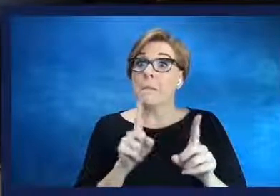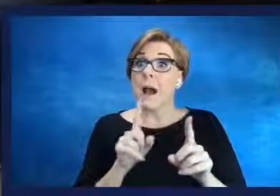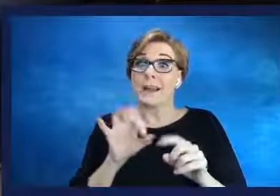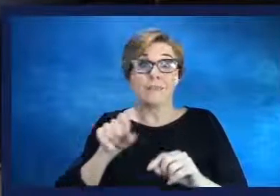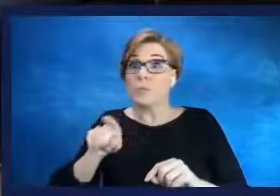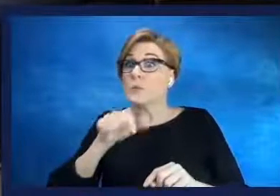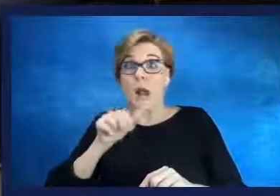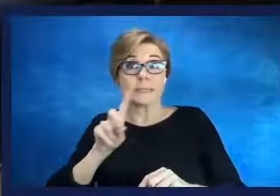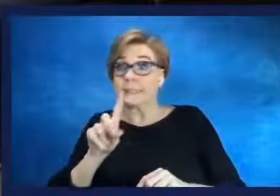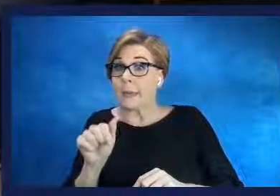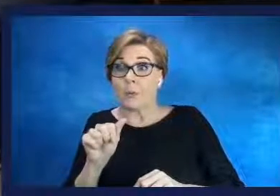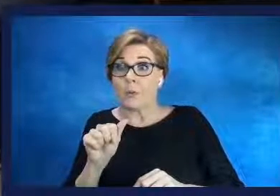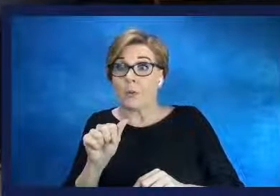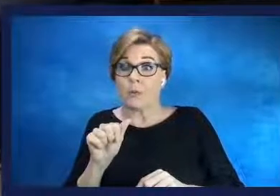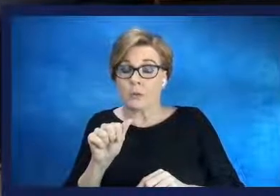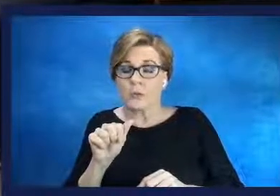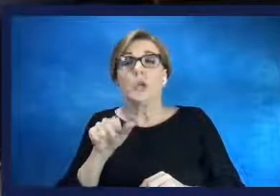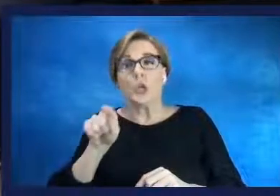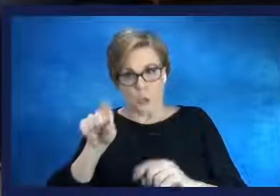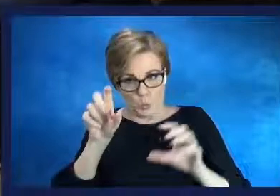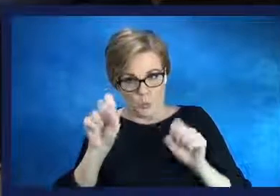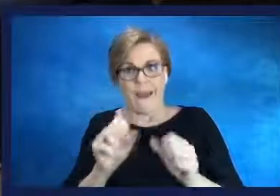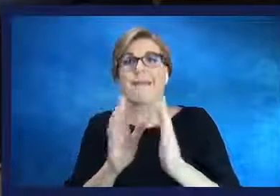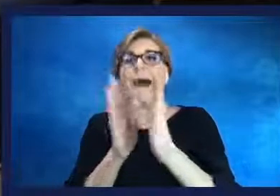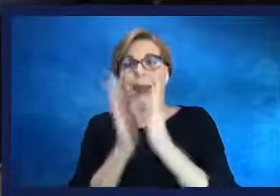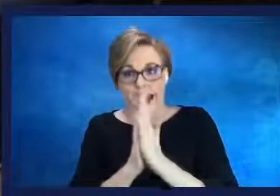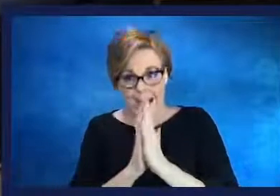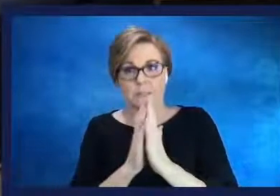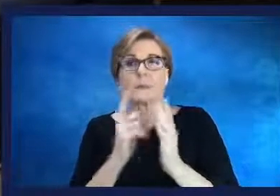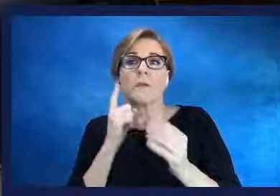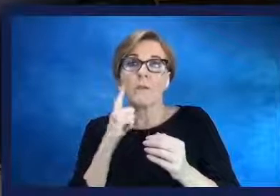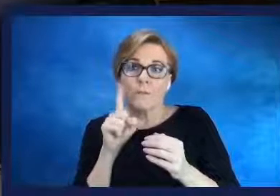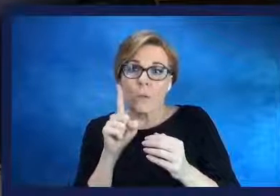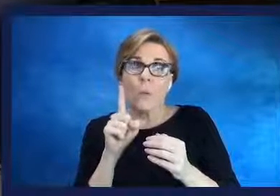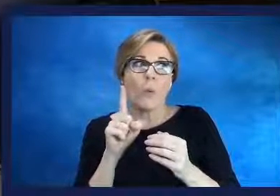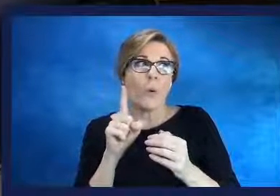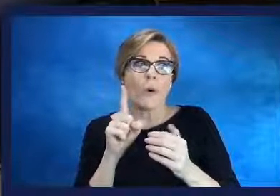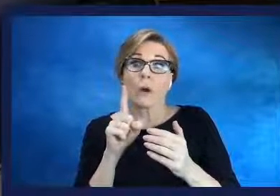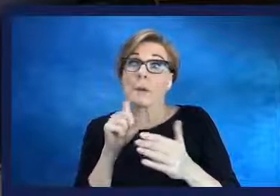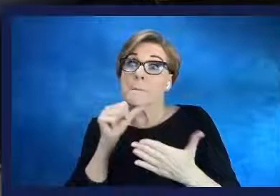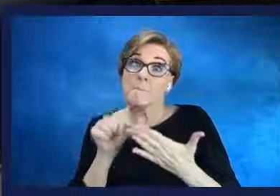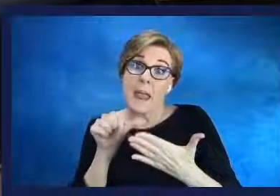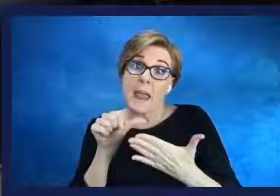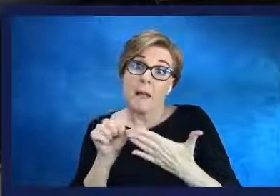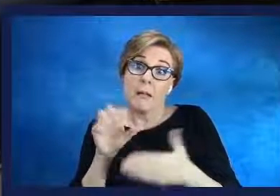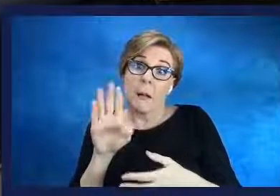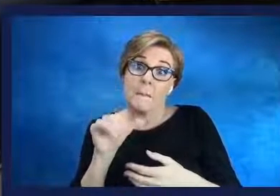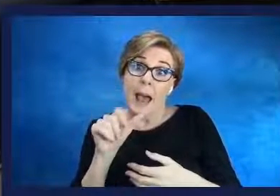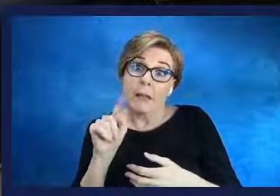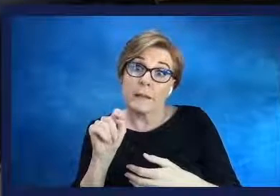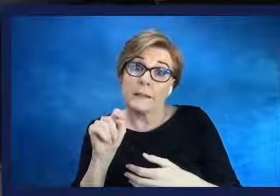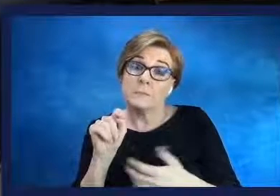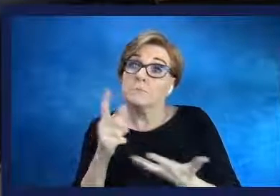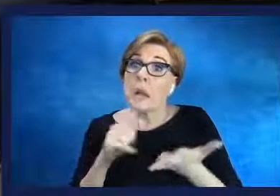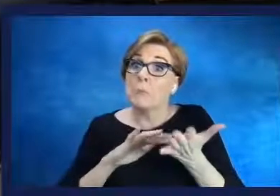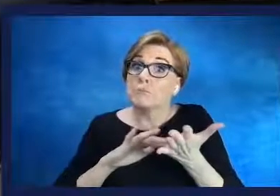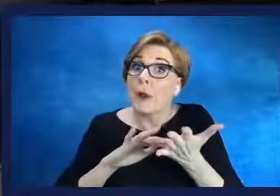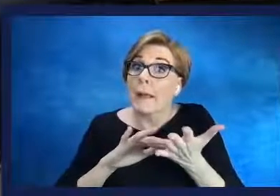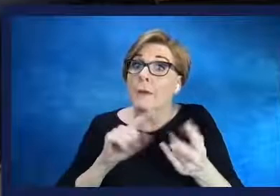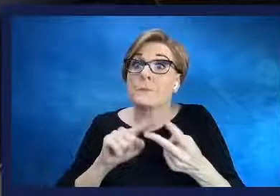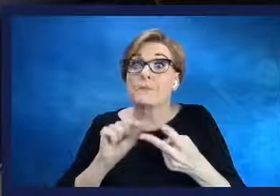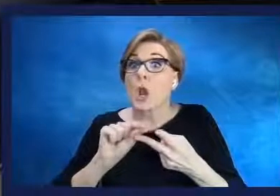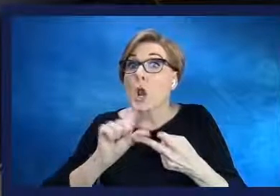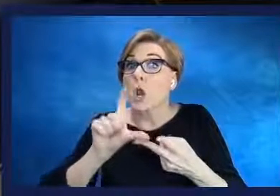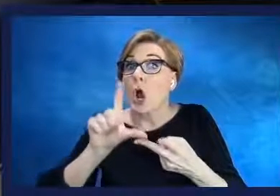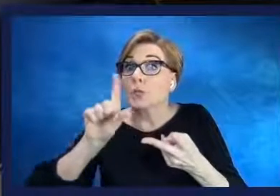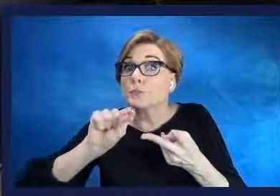that's what you prefer, and vote independently. Have it be large print, and then vote independently, or have it be a standard ballot, which may then